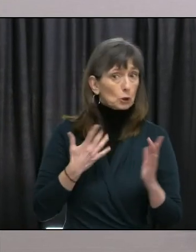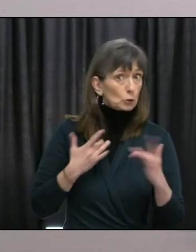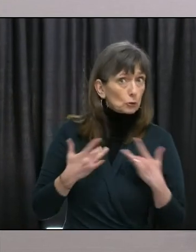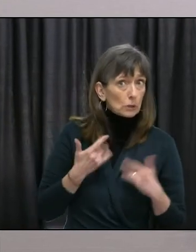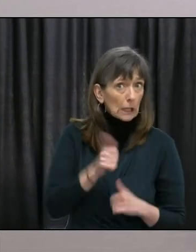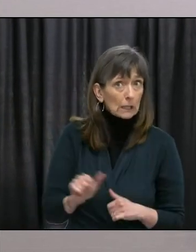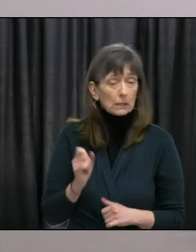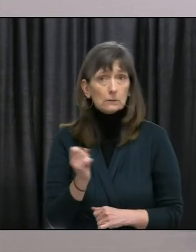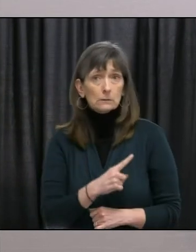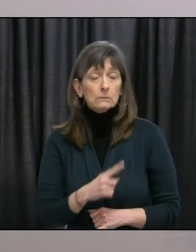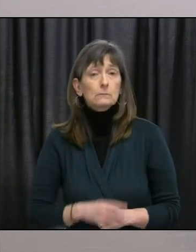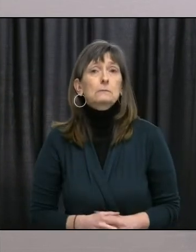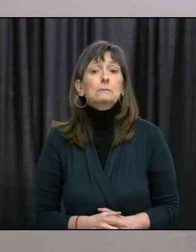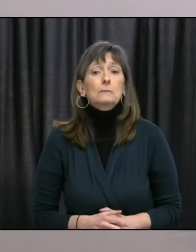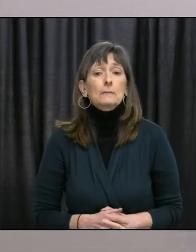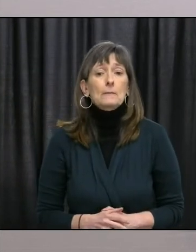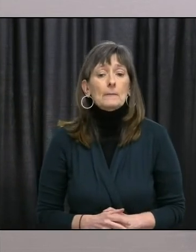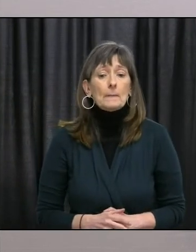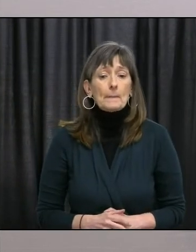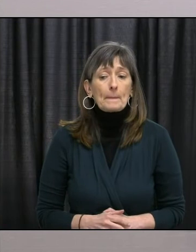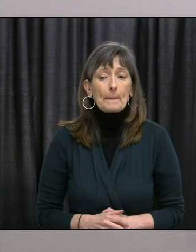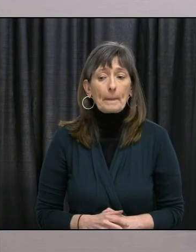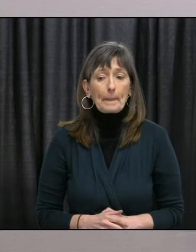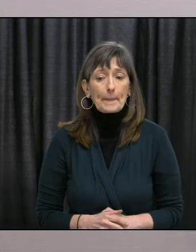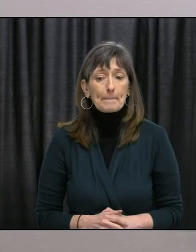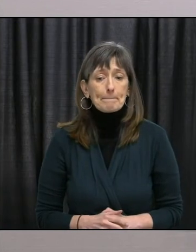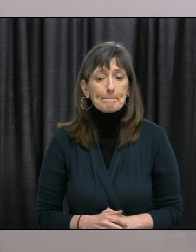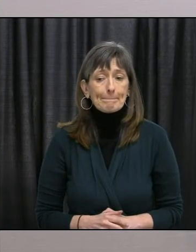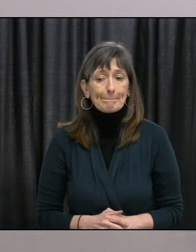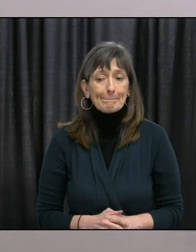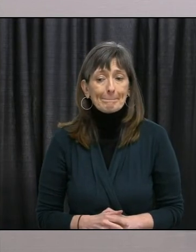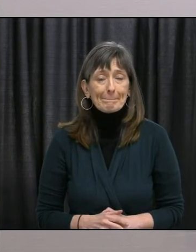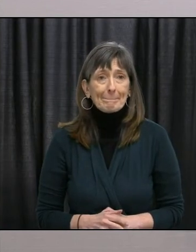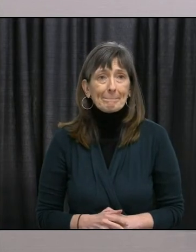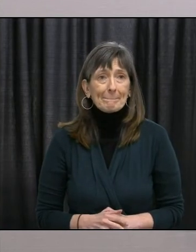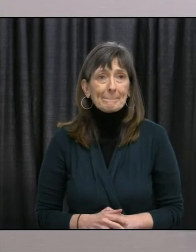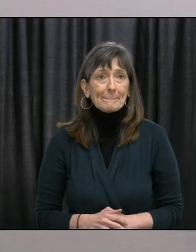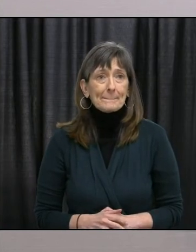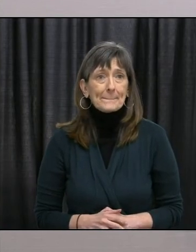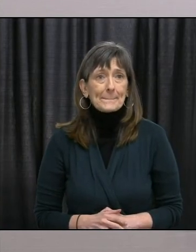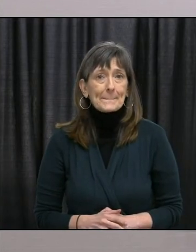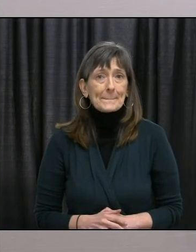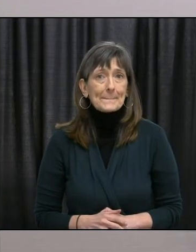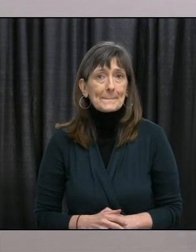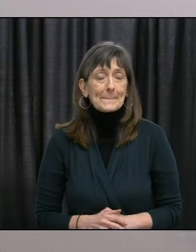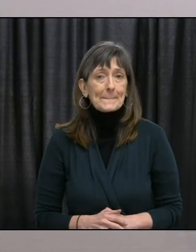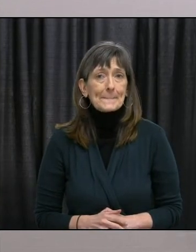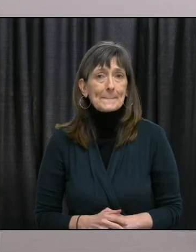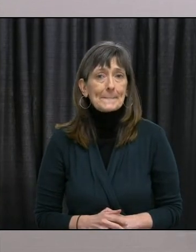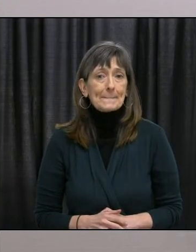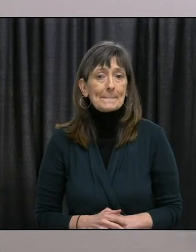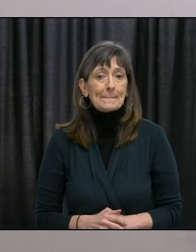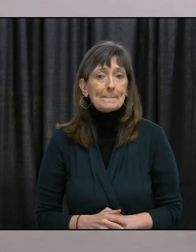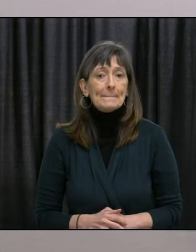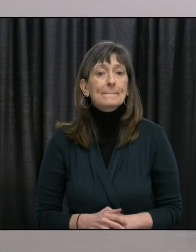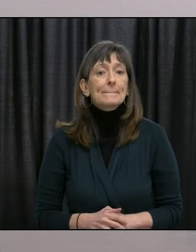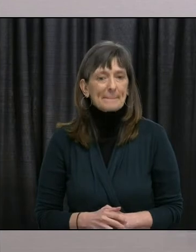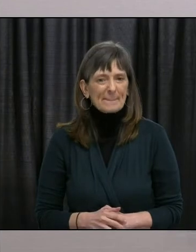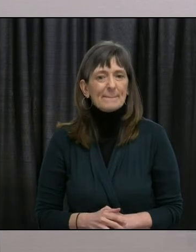are there any of the measures that are soon to be announced that you think are particularly important for harvesters to be following? So we did